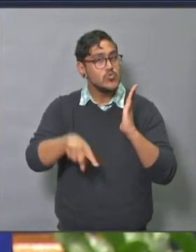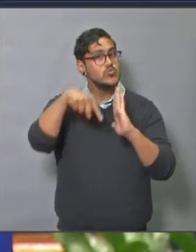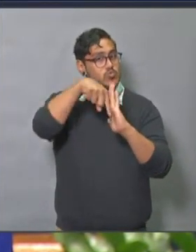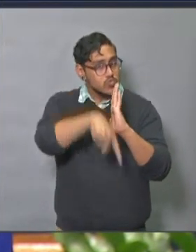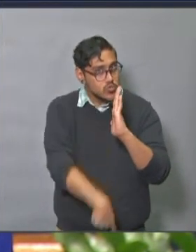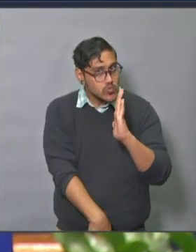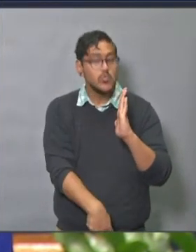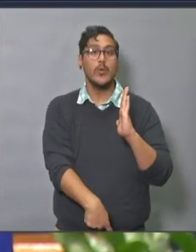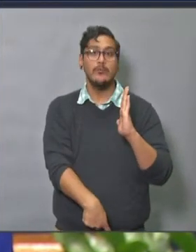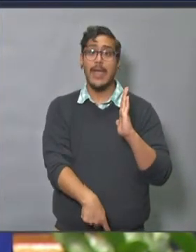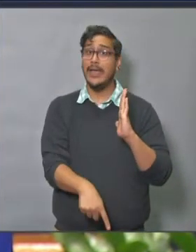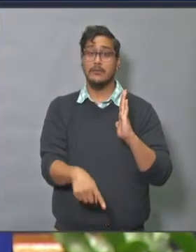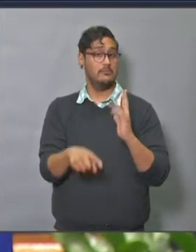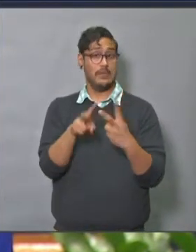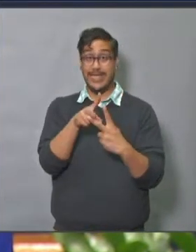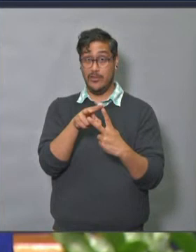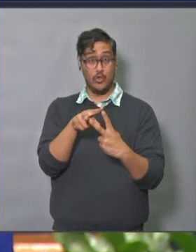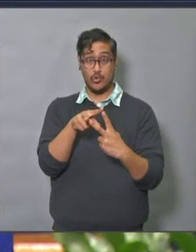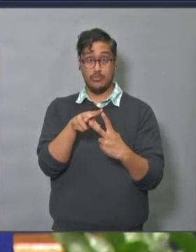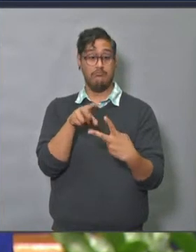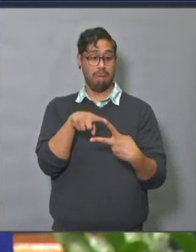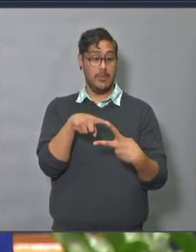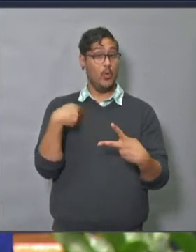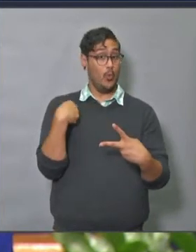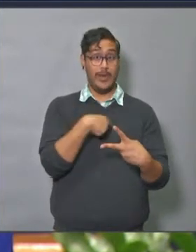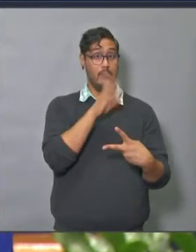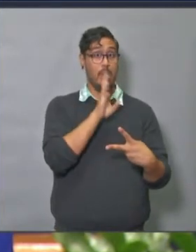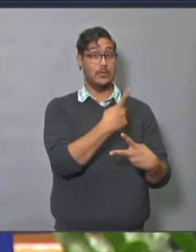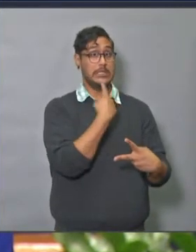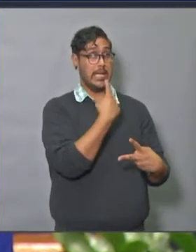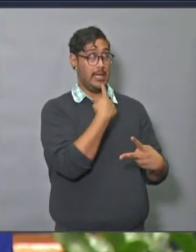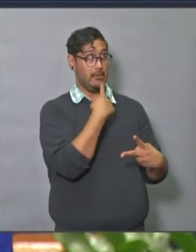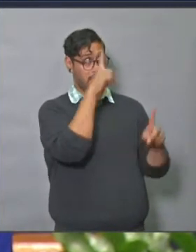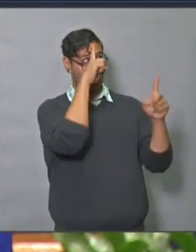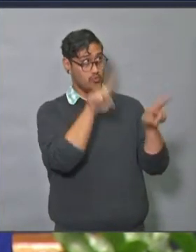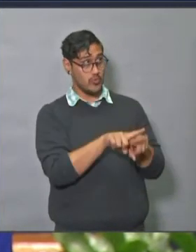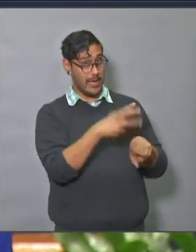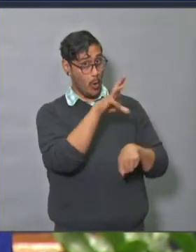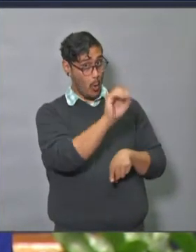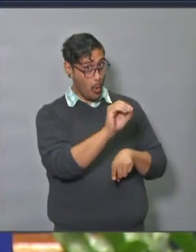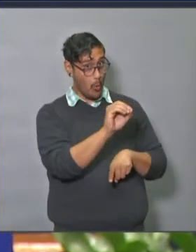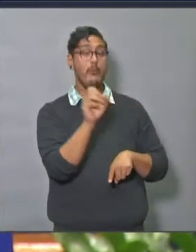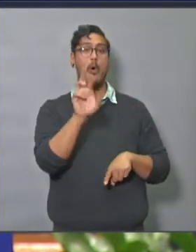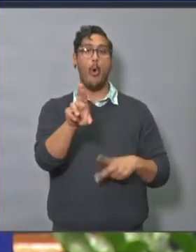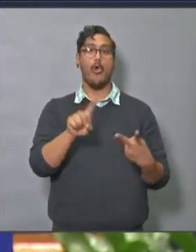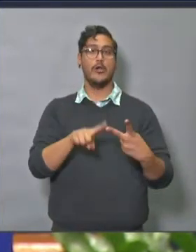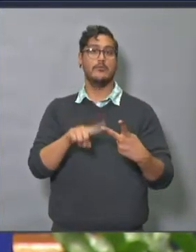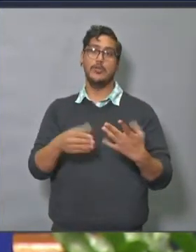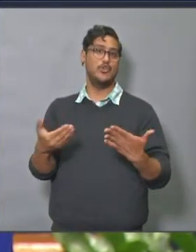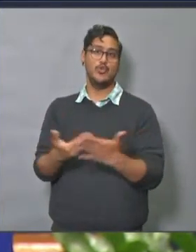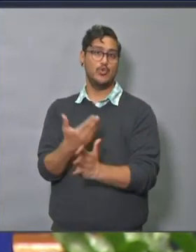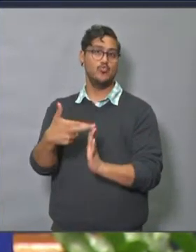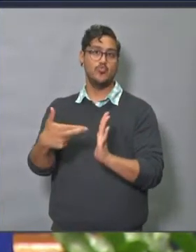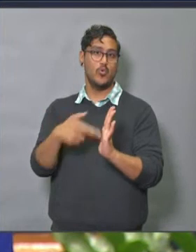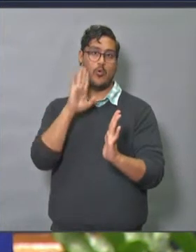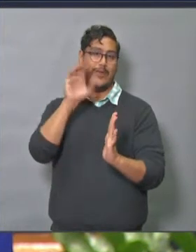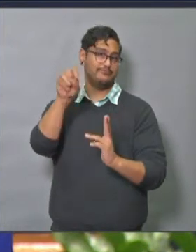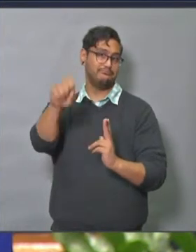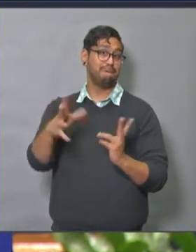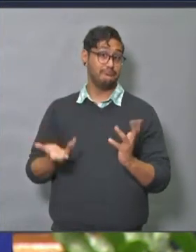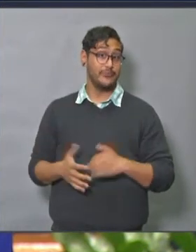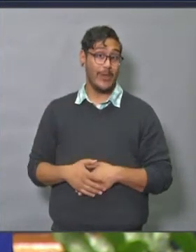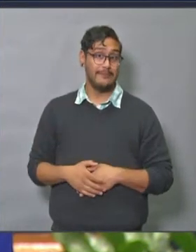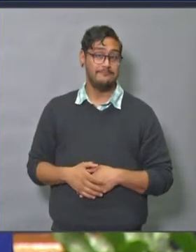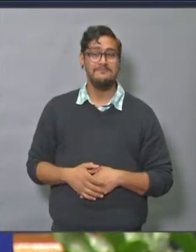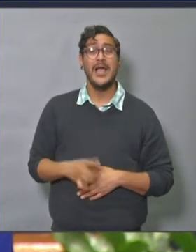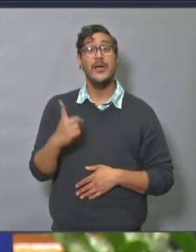and either mirror the guidance or issue something that's slightly different. We have time for one more question. And our final question comes